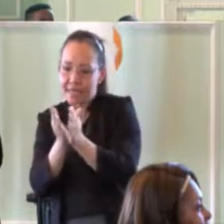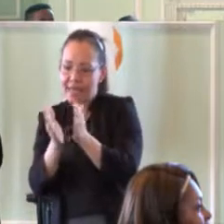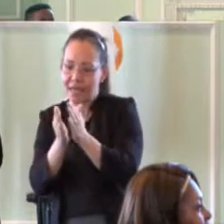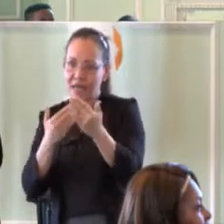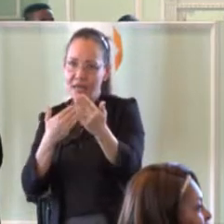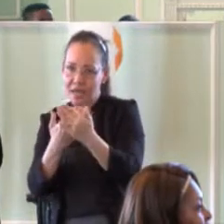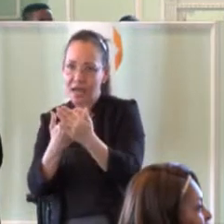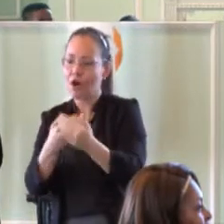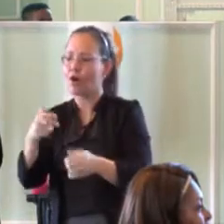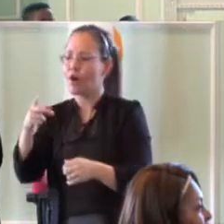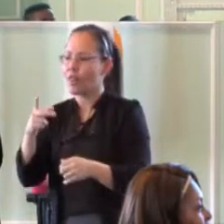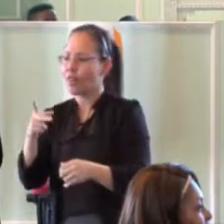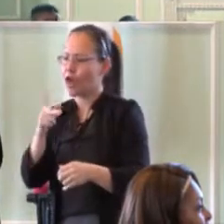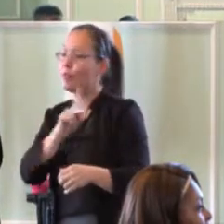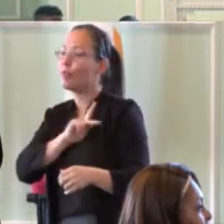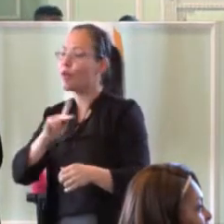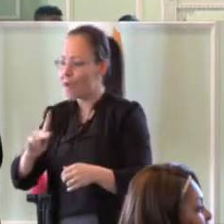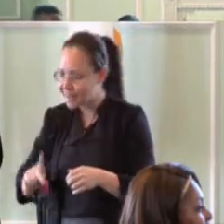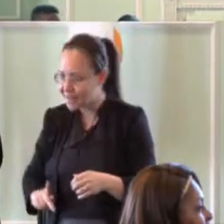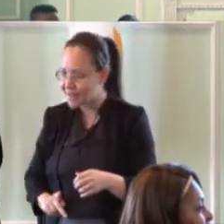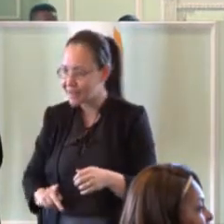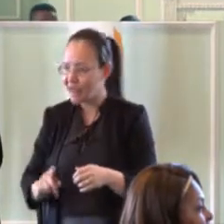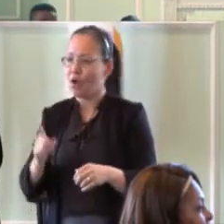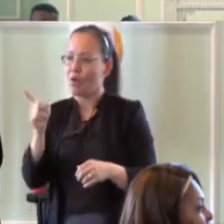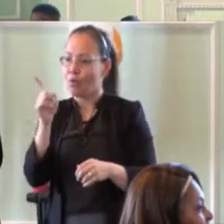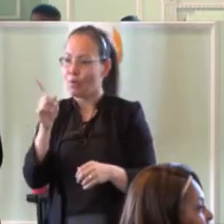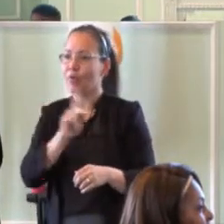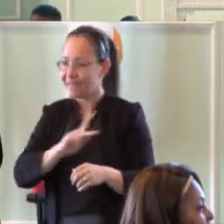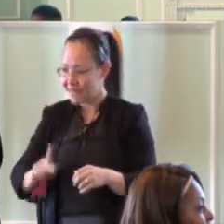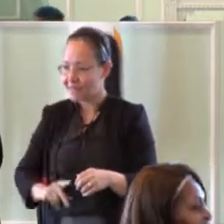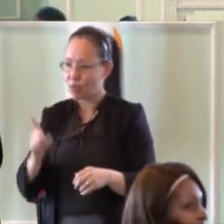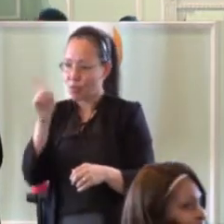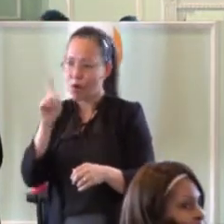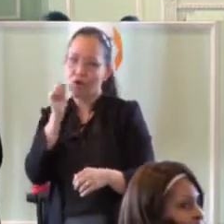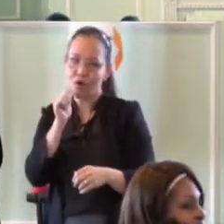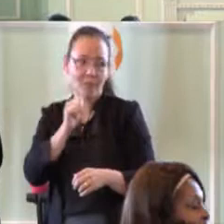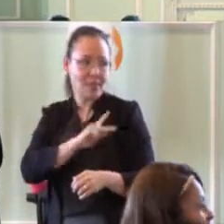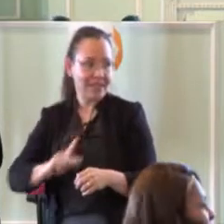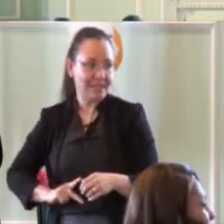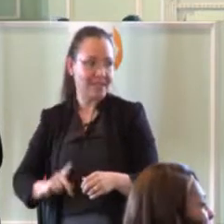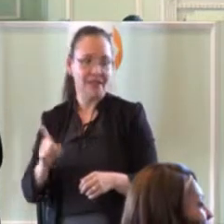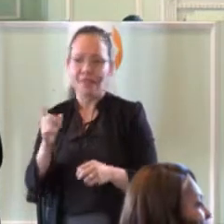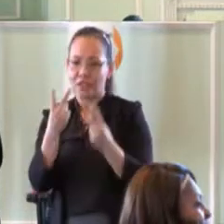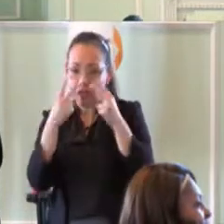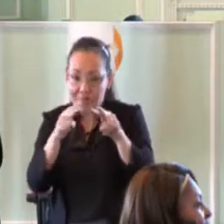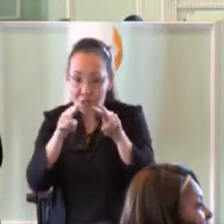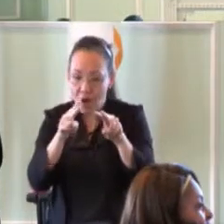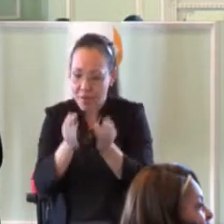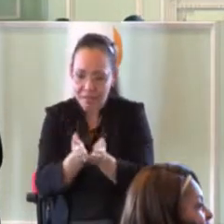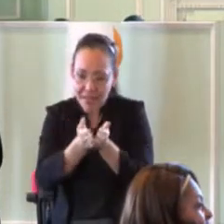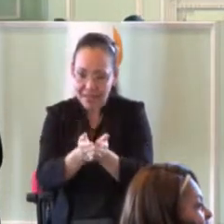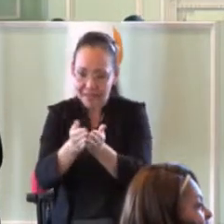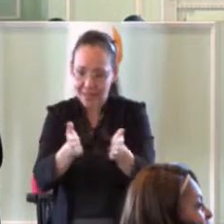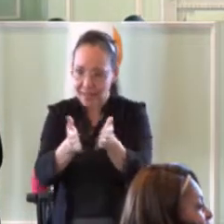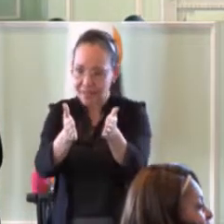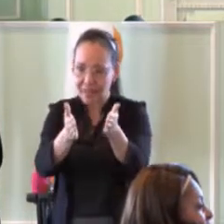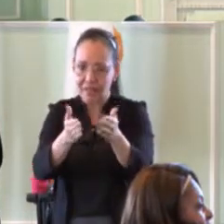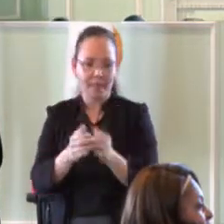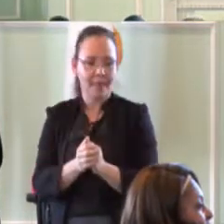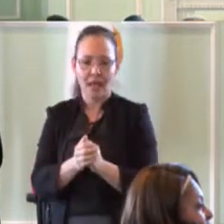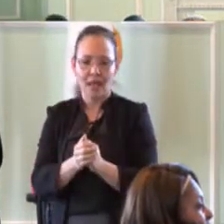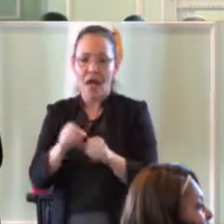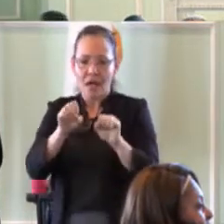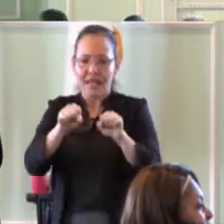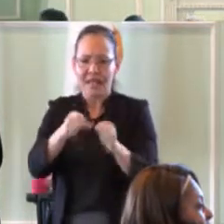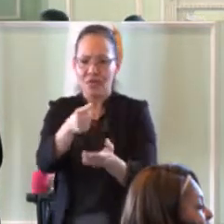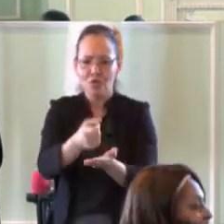morning to bathe. She was there with her maids. She saw the basket. She said, can you go over there and get that